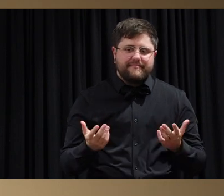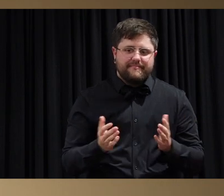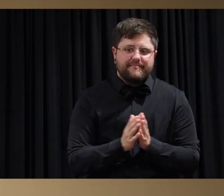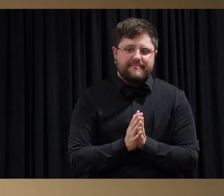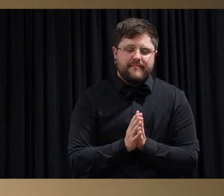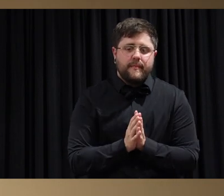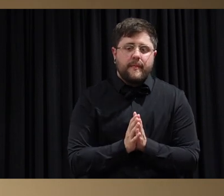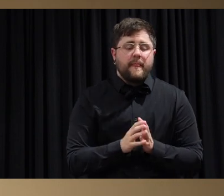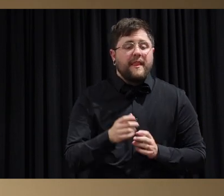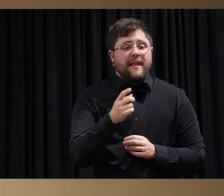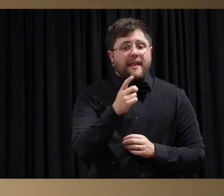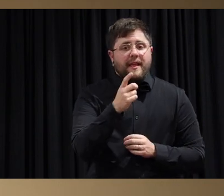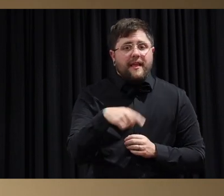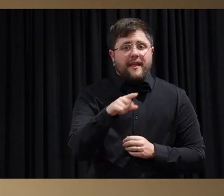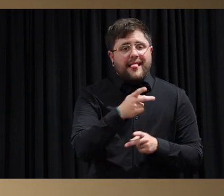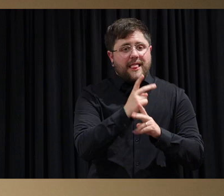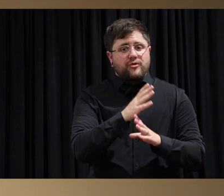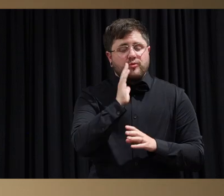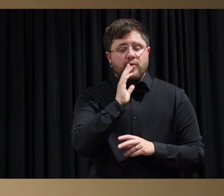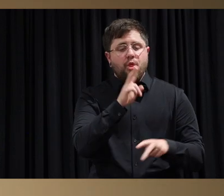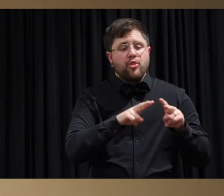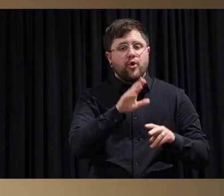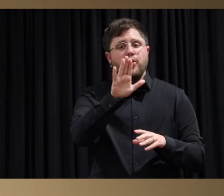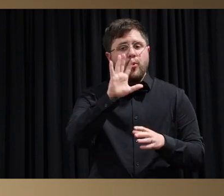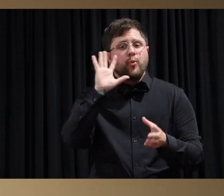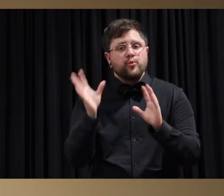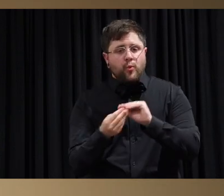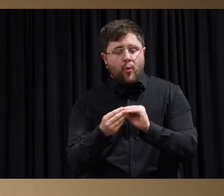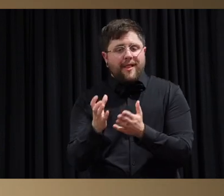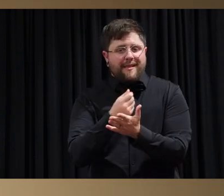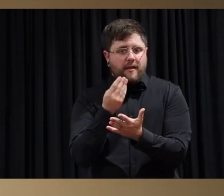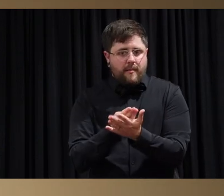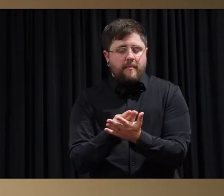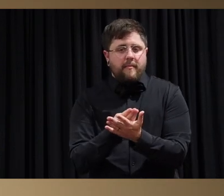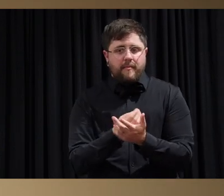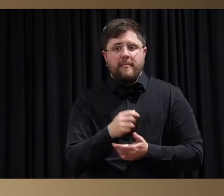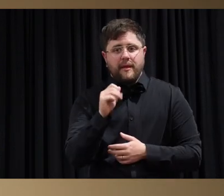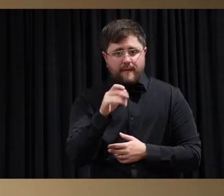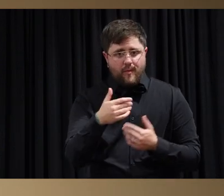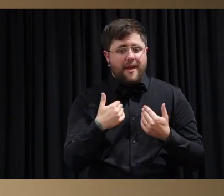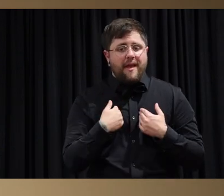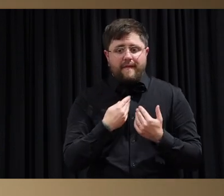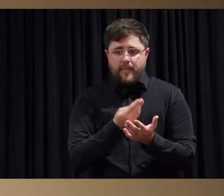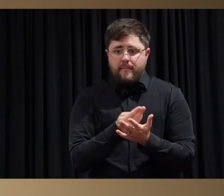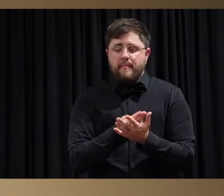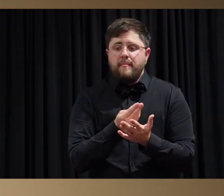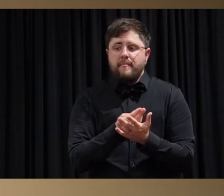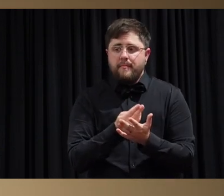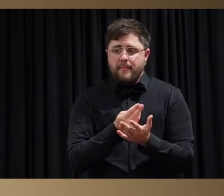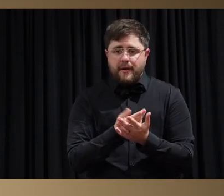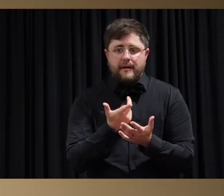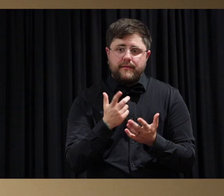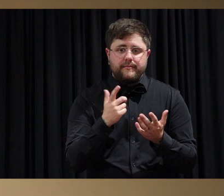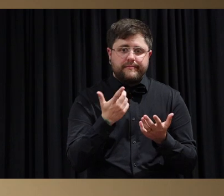they do take your total income into account. If you've got the money to service the student loan and